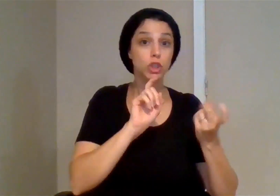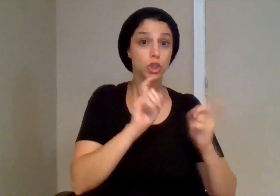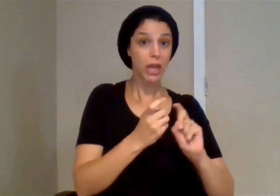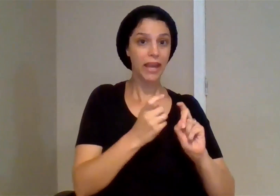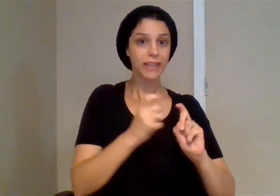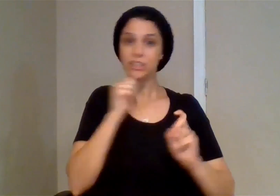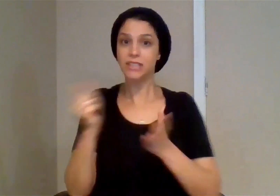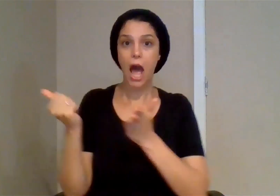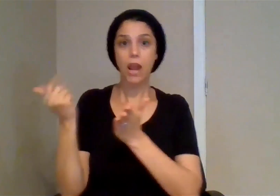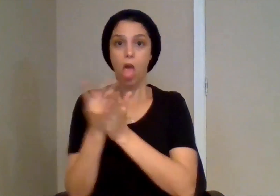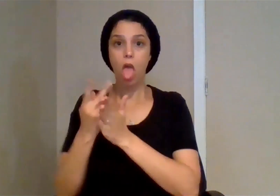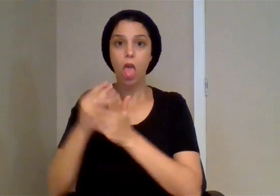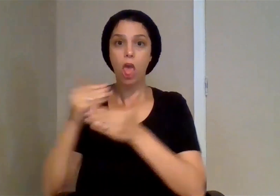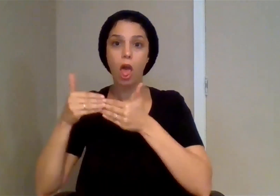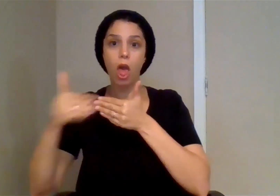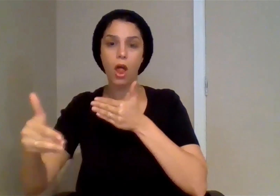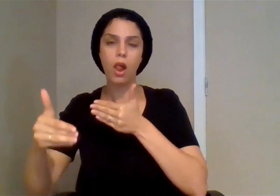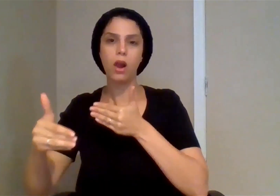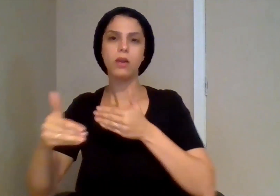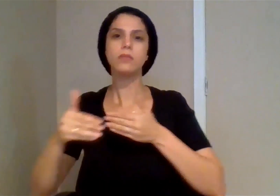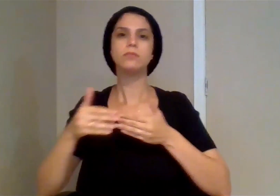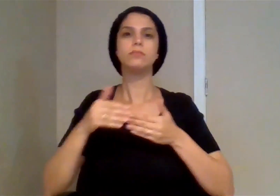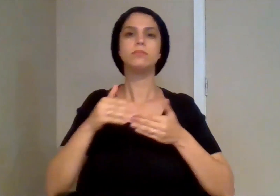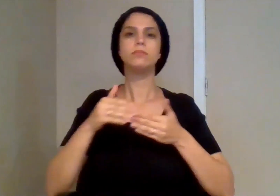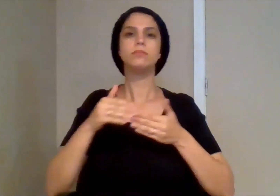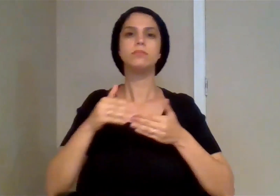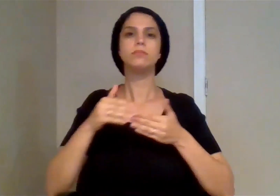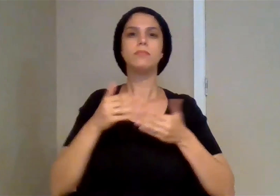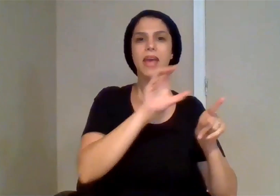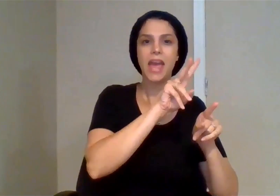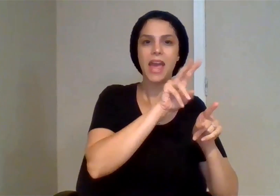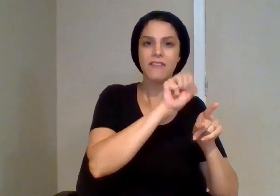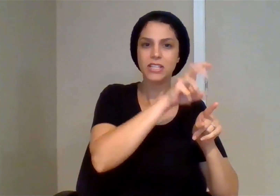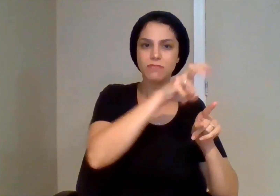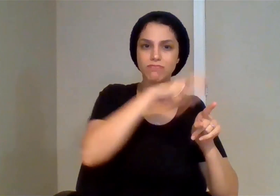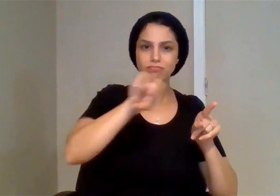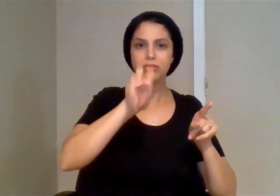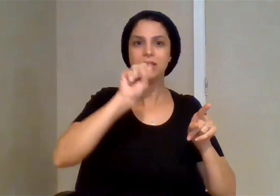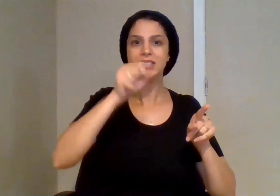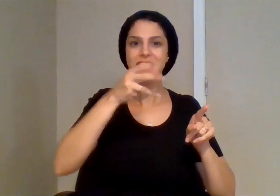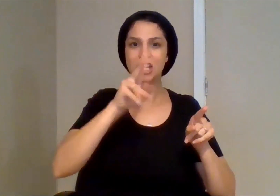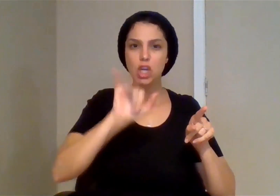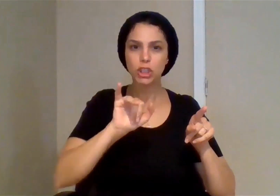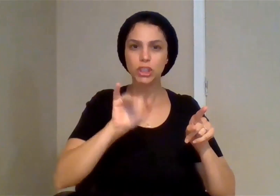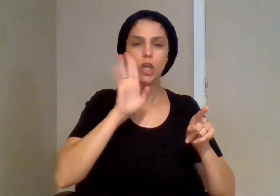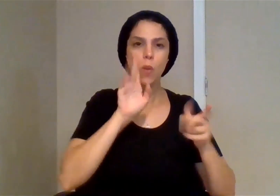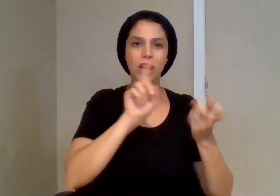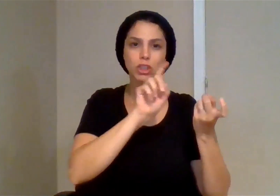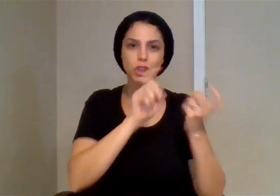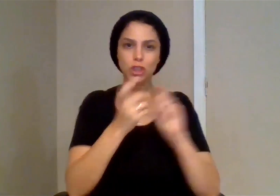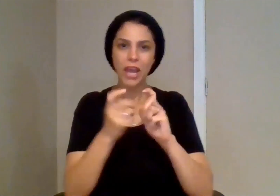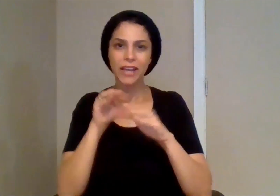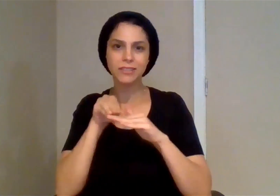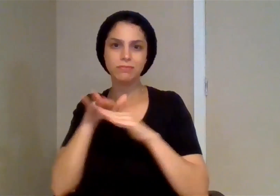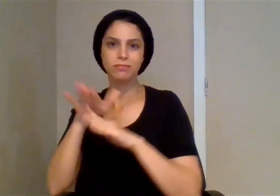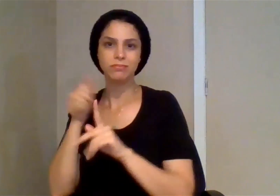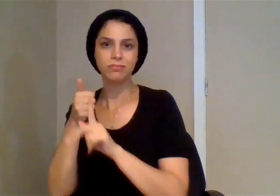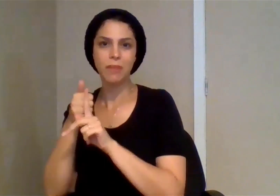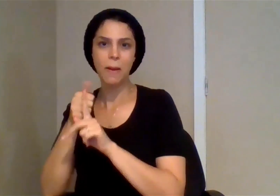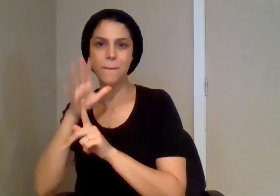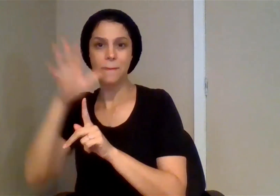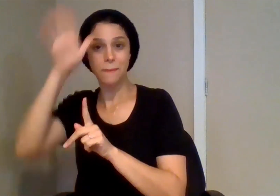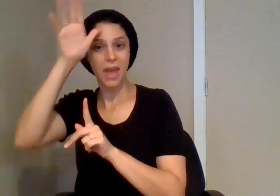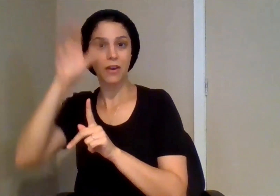between going from Canvas to Synergy, but in parent view, that is the grade. And we recommend you